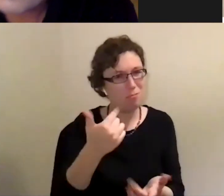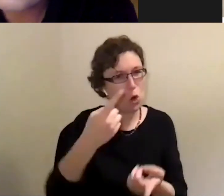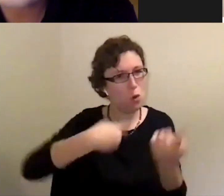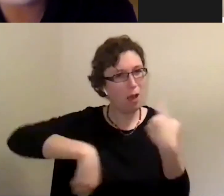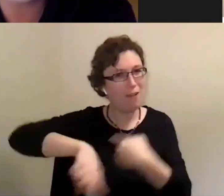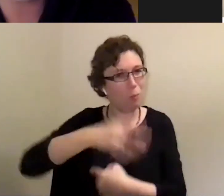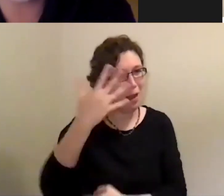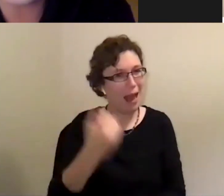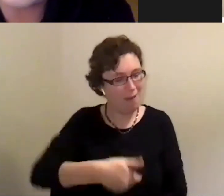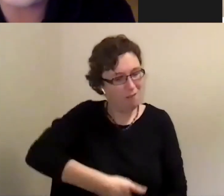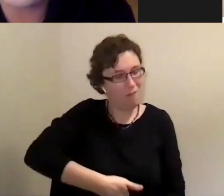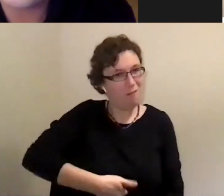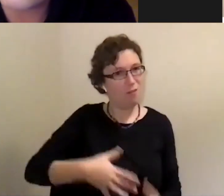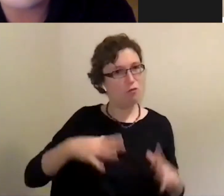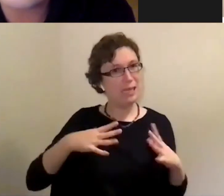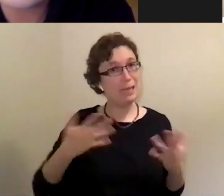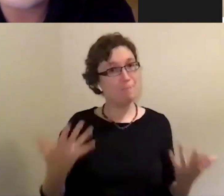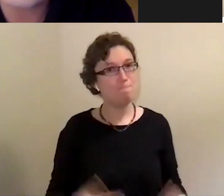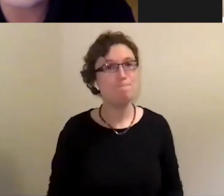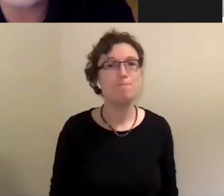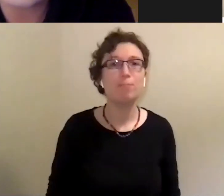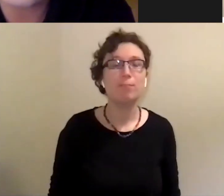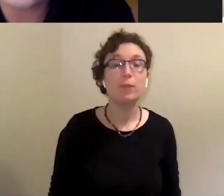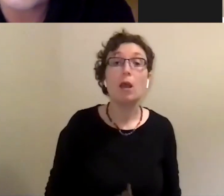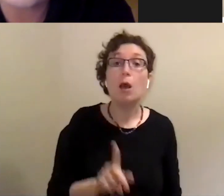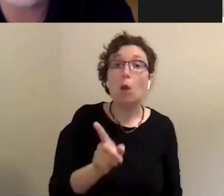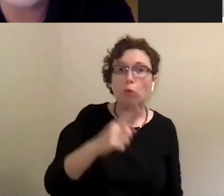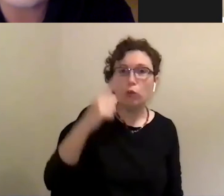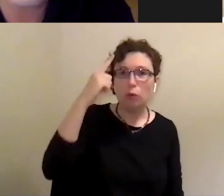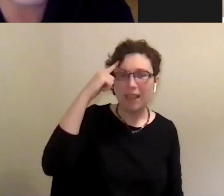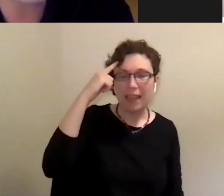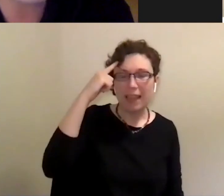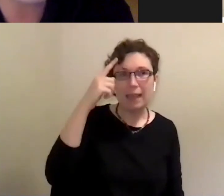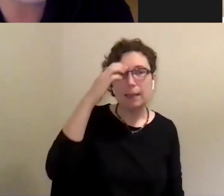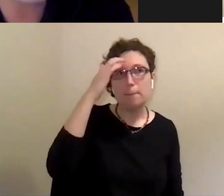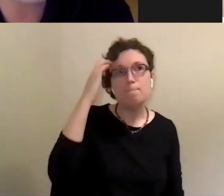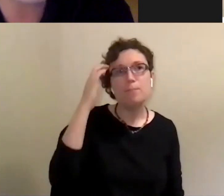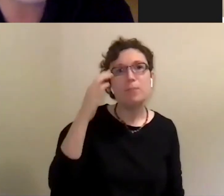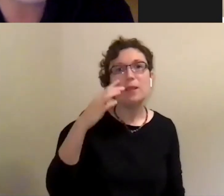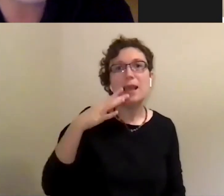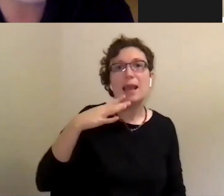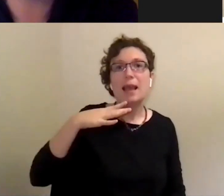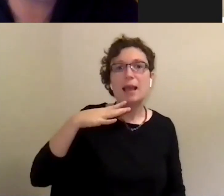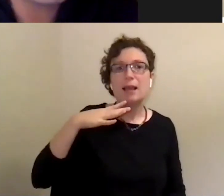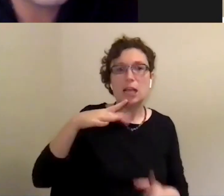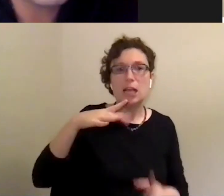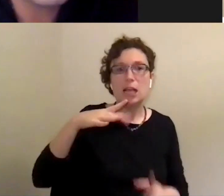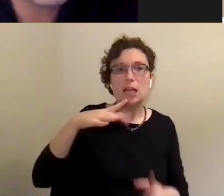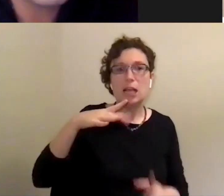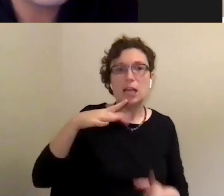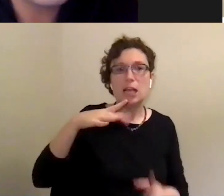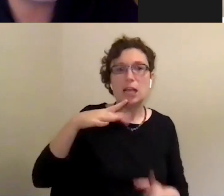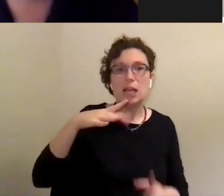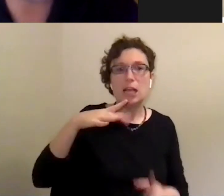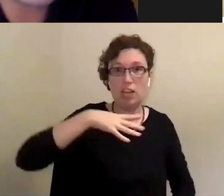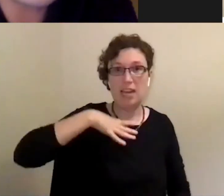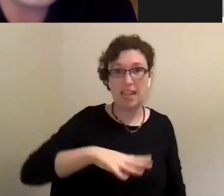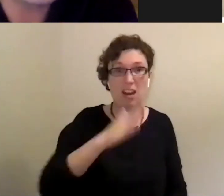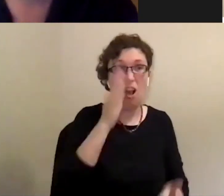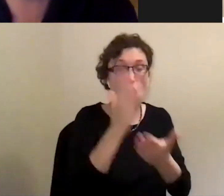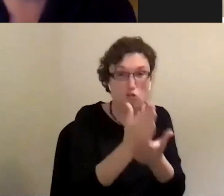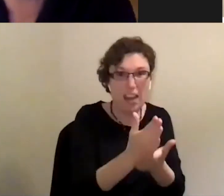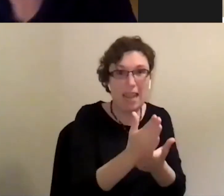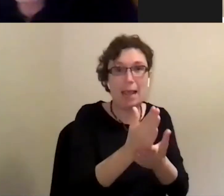What do you think needs to change in order for society to start genuinely celebrating difference? That's a big question.